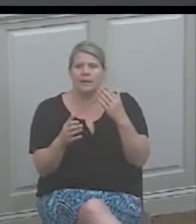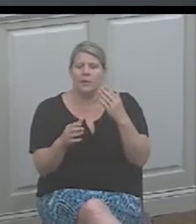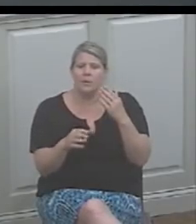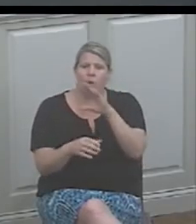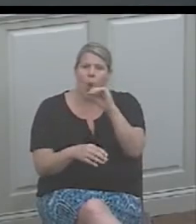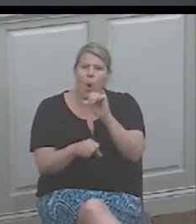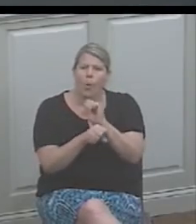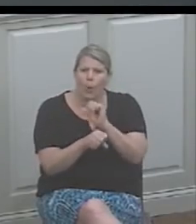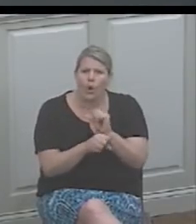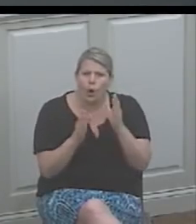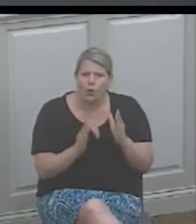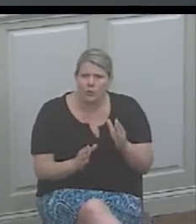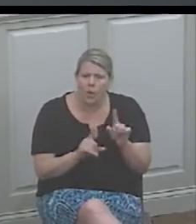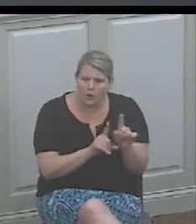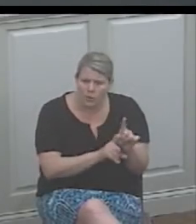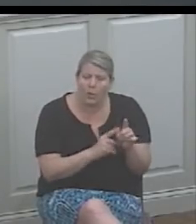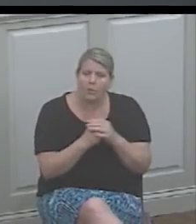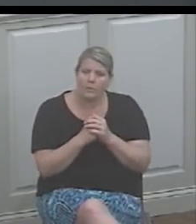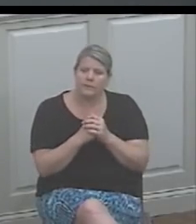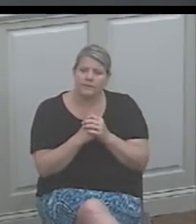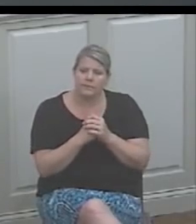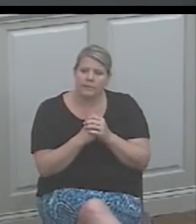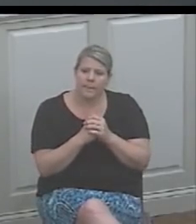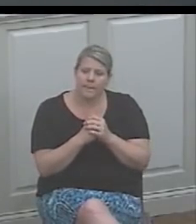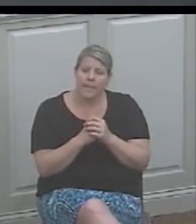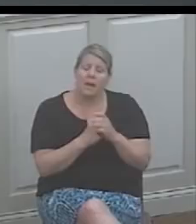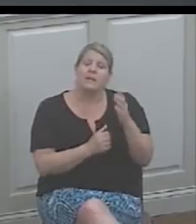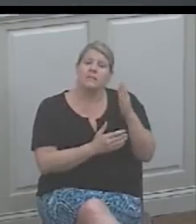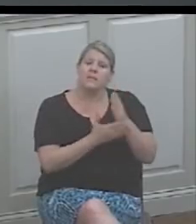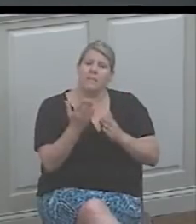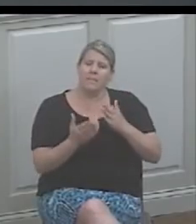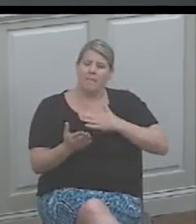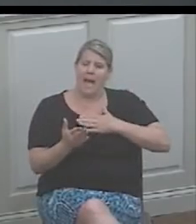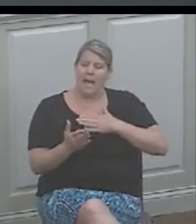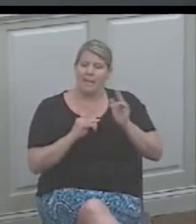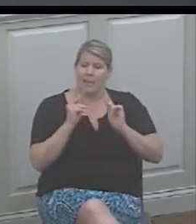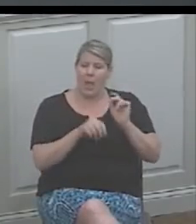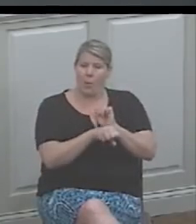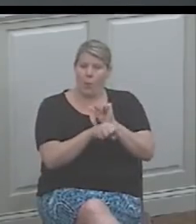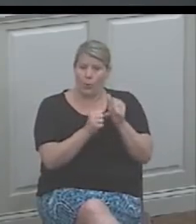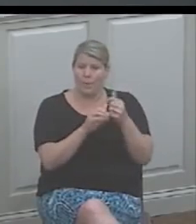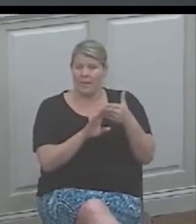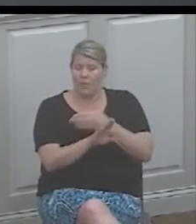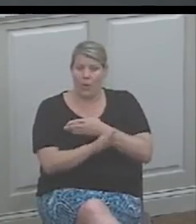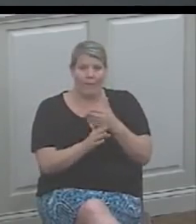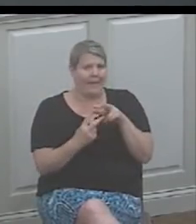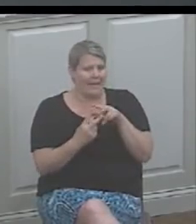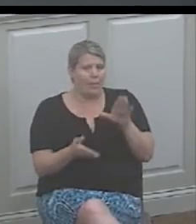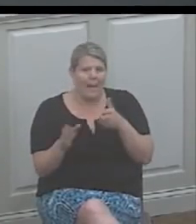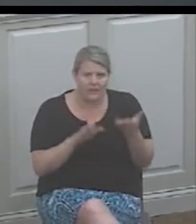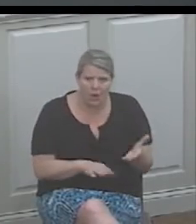of the coworkers that I came up with have either passed on, unfortunately, or they've all